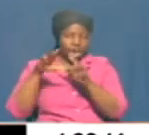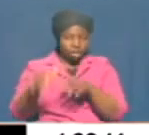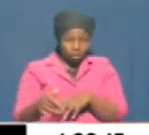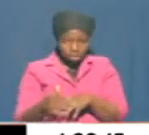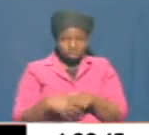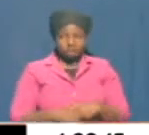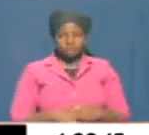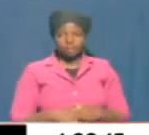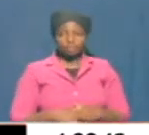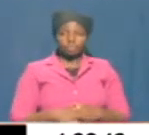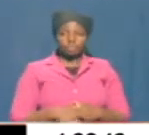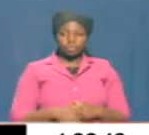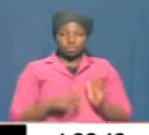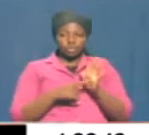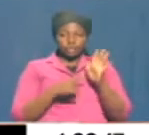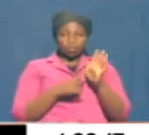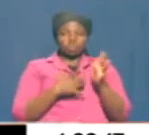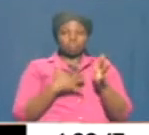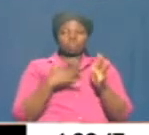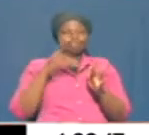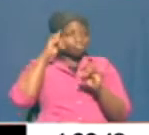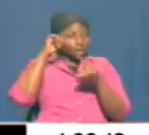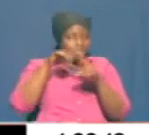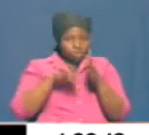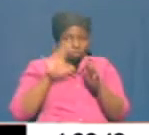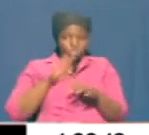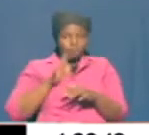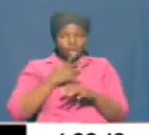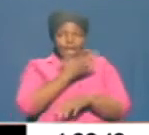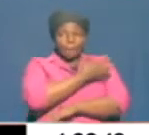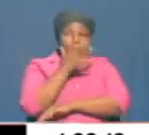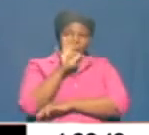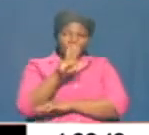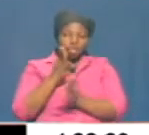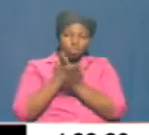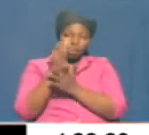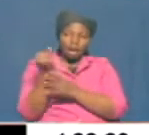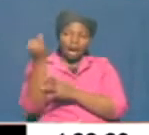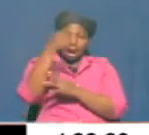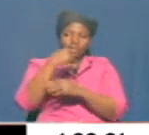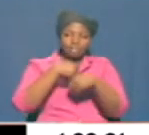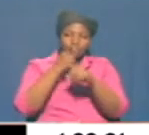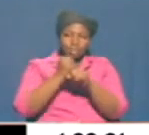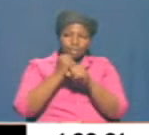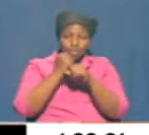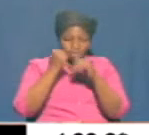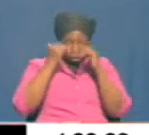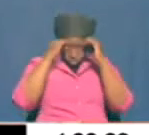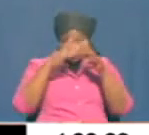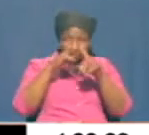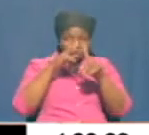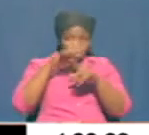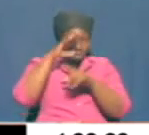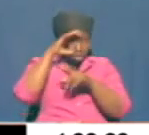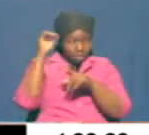The festival, whose theme is women empowerment through art, saw students from the Pwani University practice and exchange ideas as